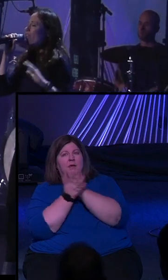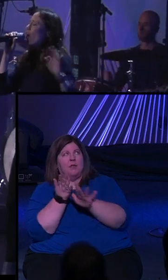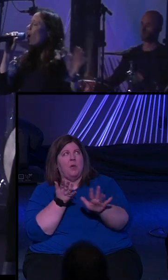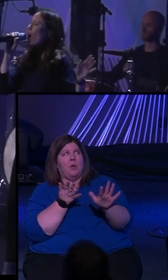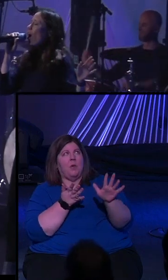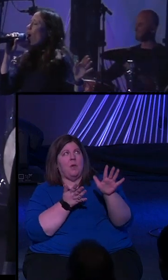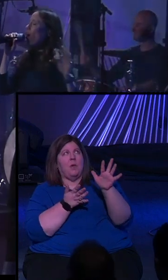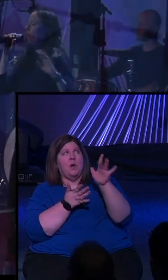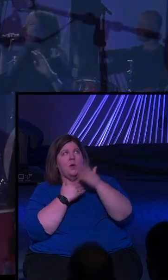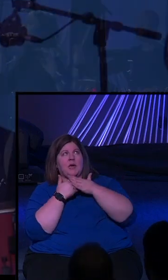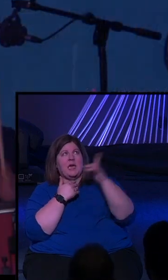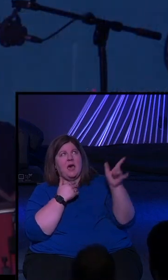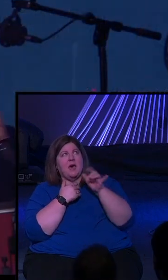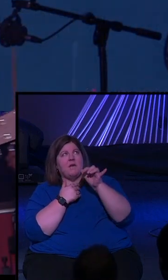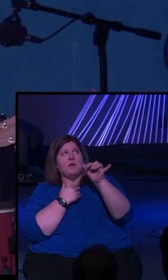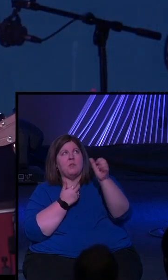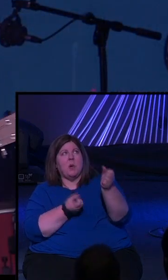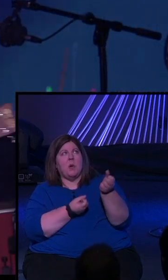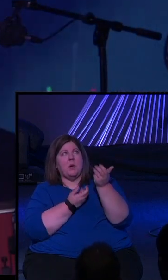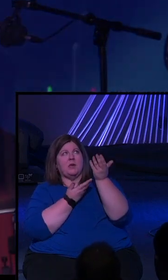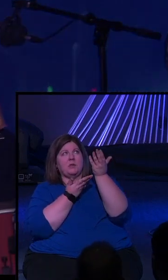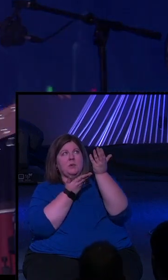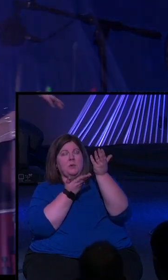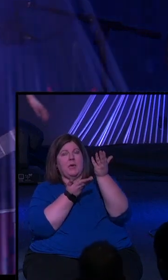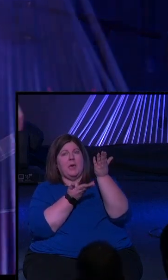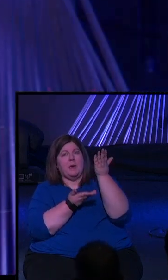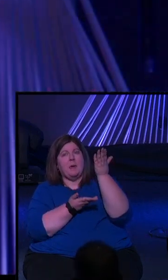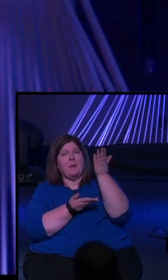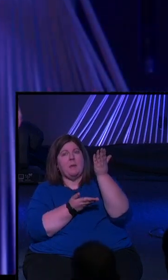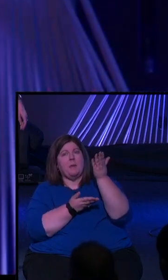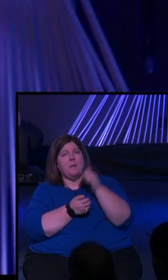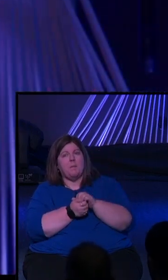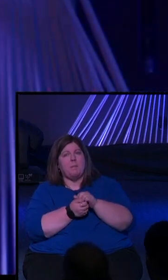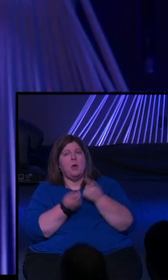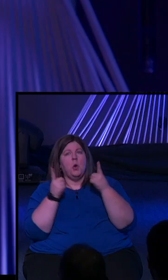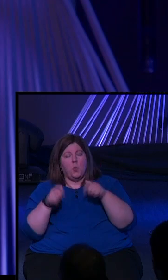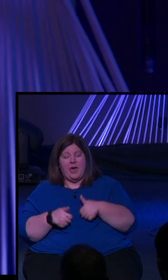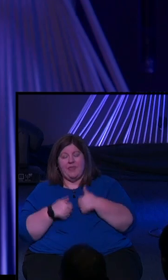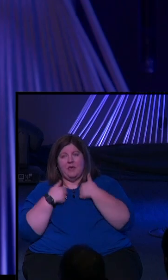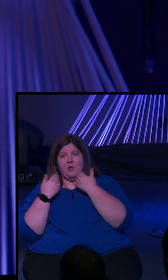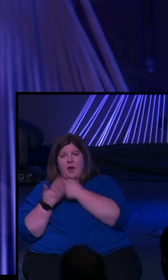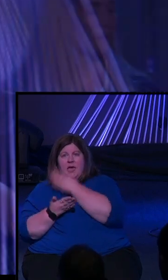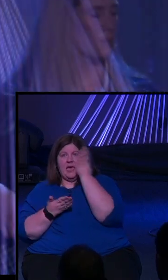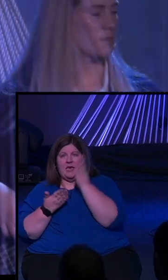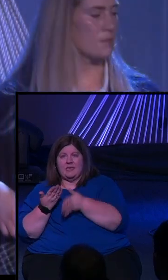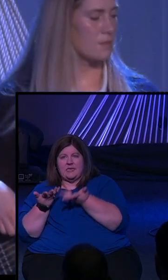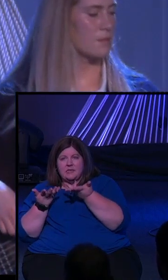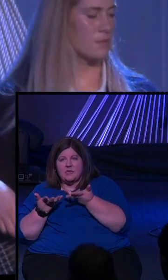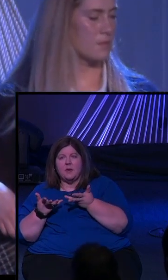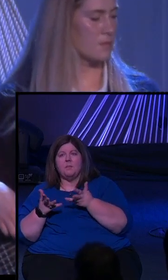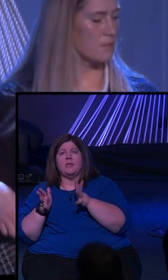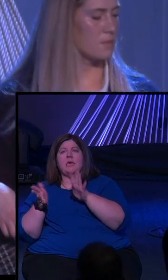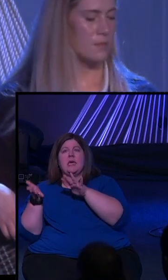All the glory evermore to him. When the race